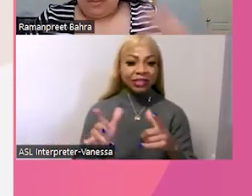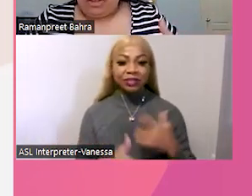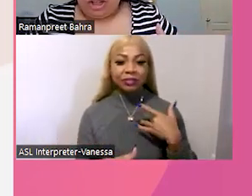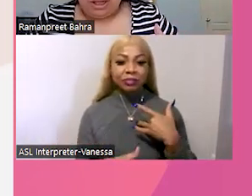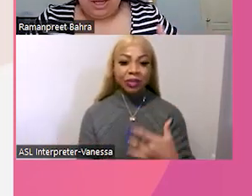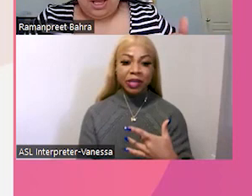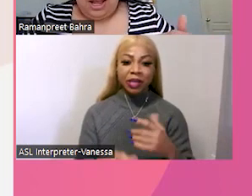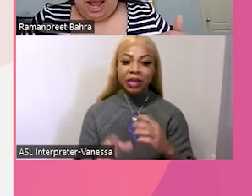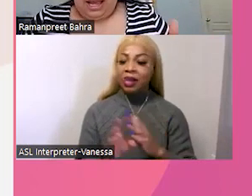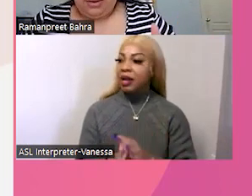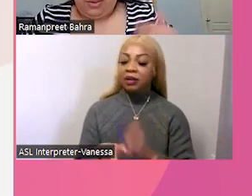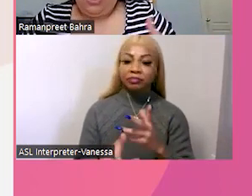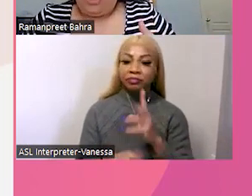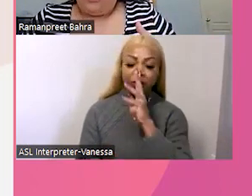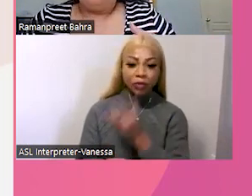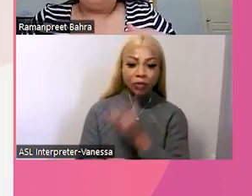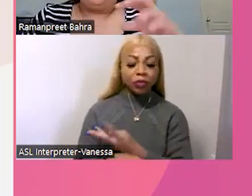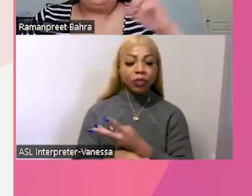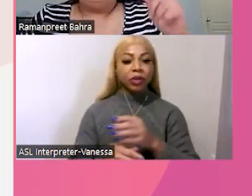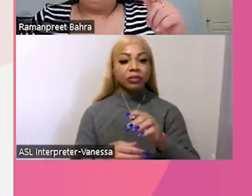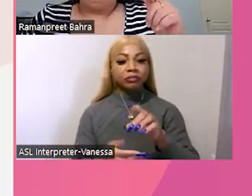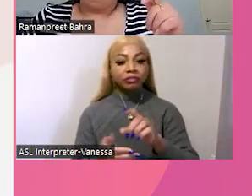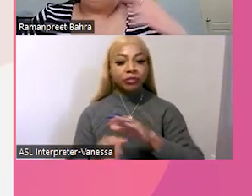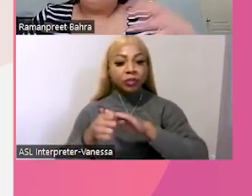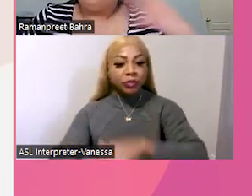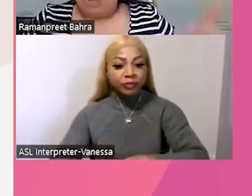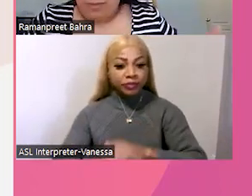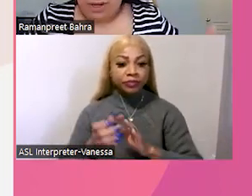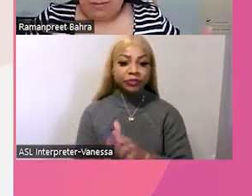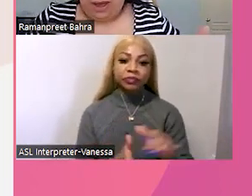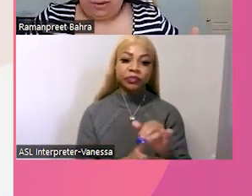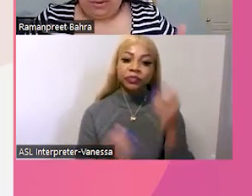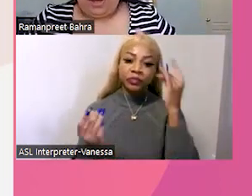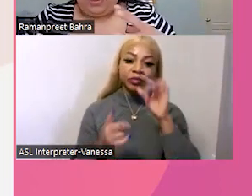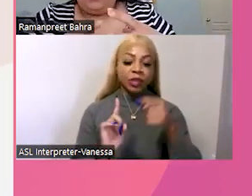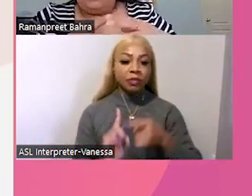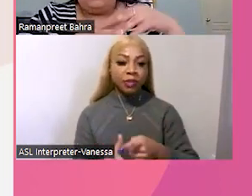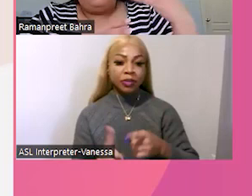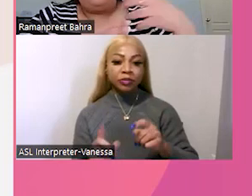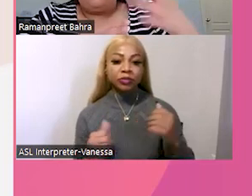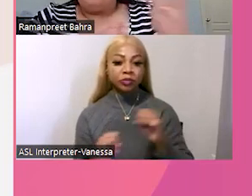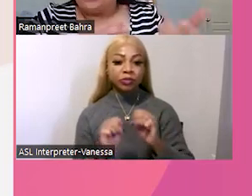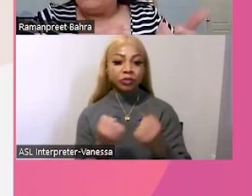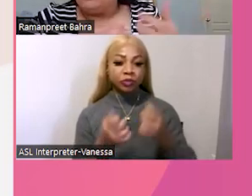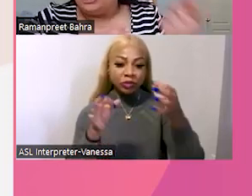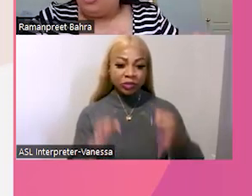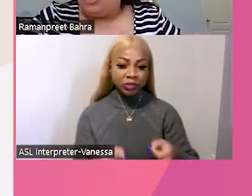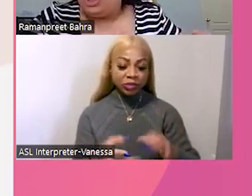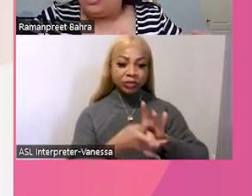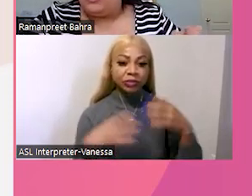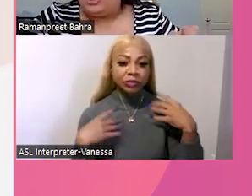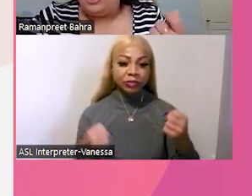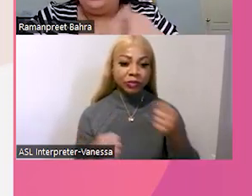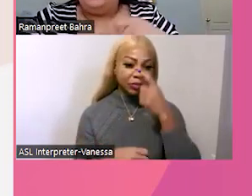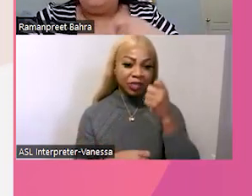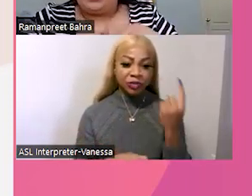of oppression and also thinking through the social determinants of health, because there's this over-reliance on the internal